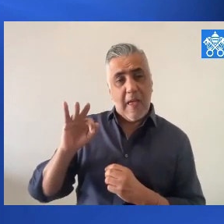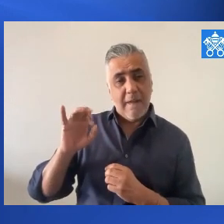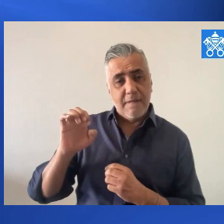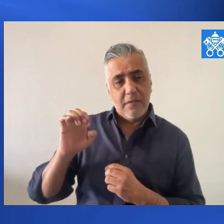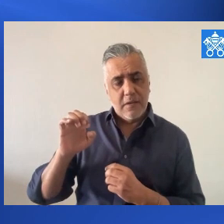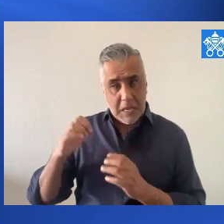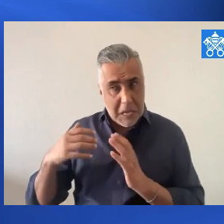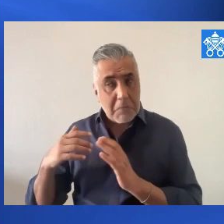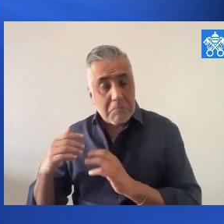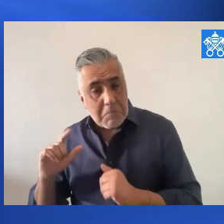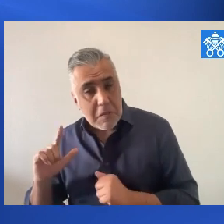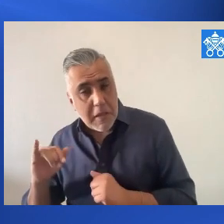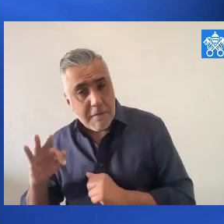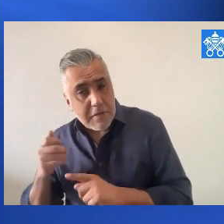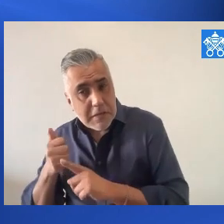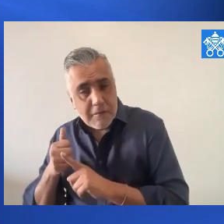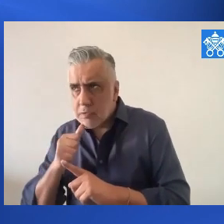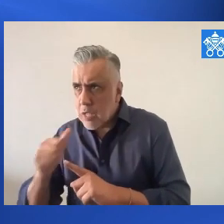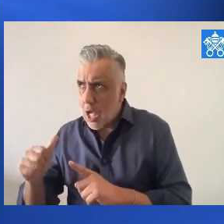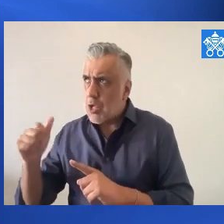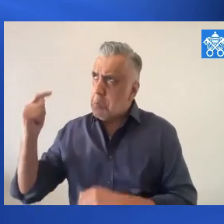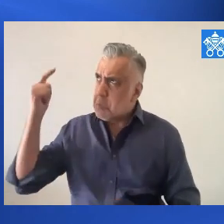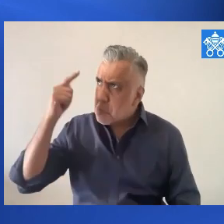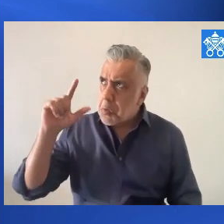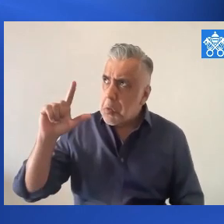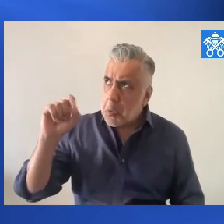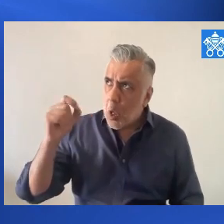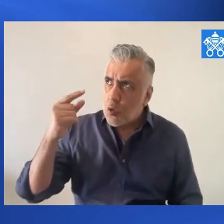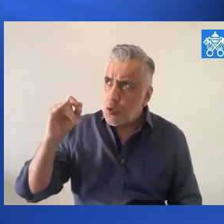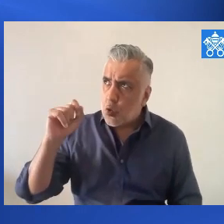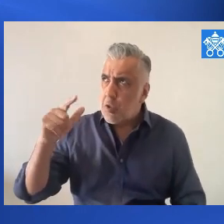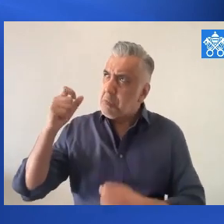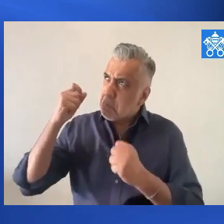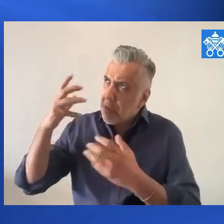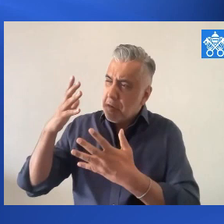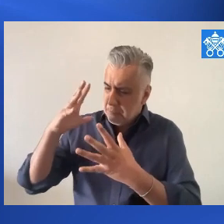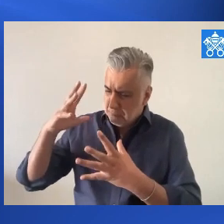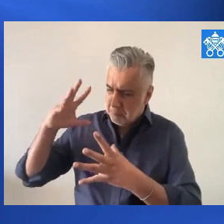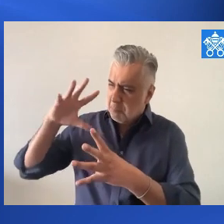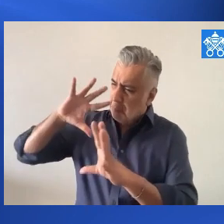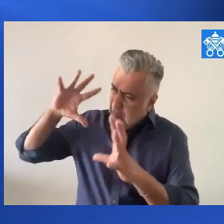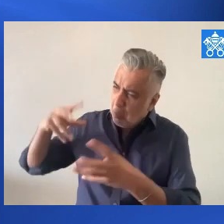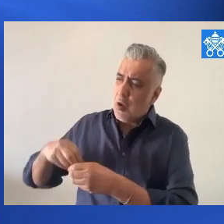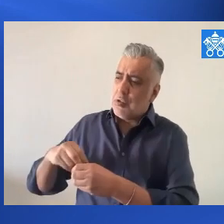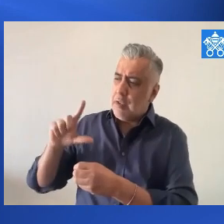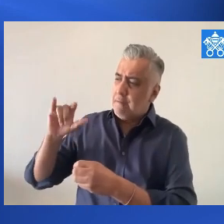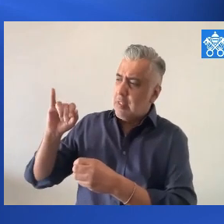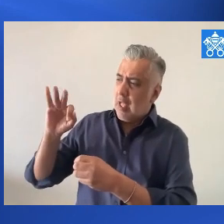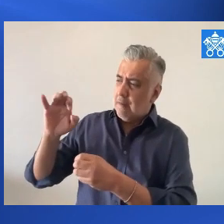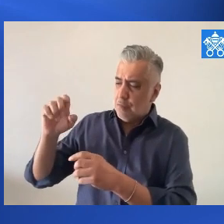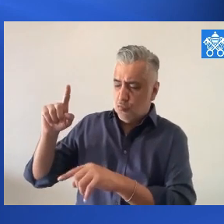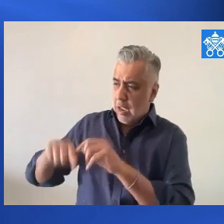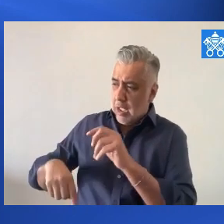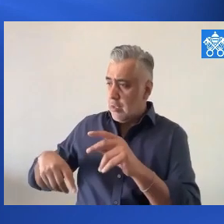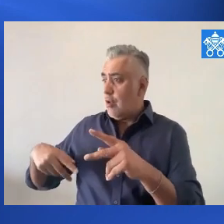life. And life is not always logical. It has many aspects that cannot